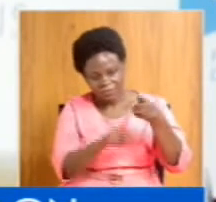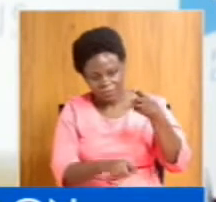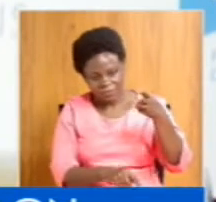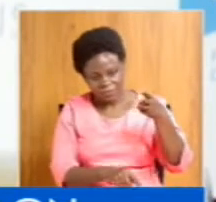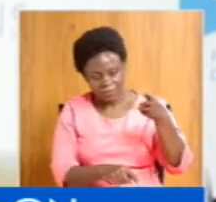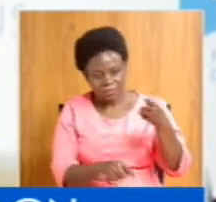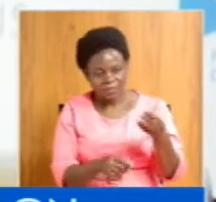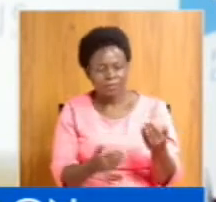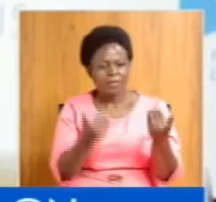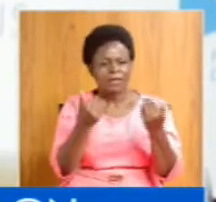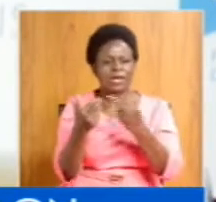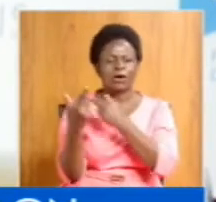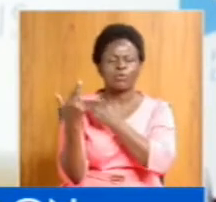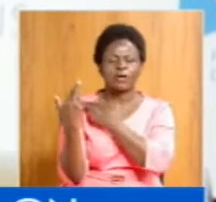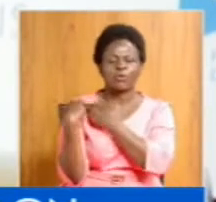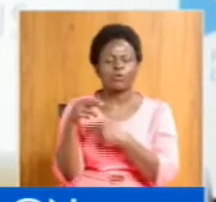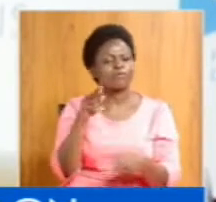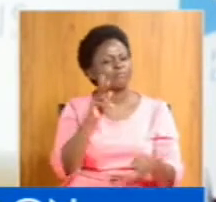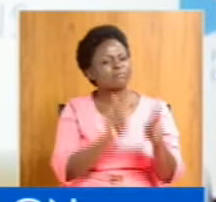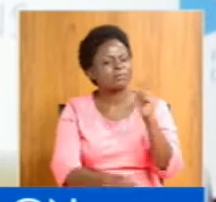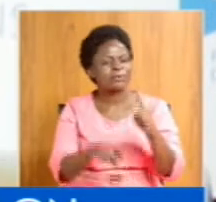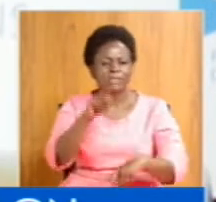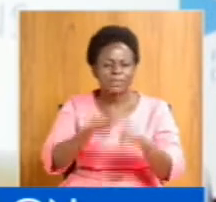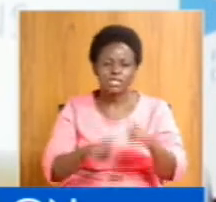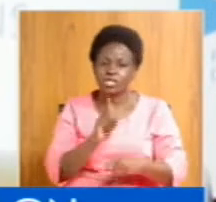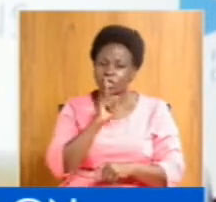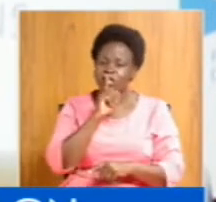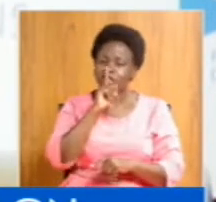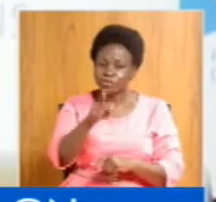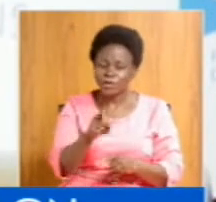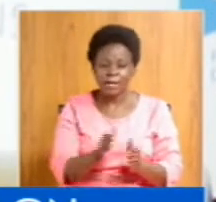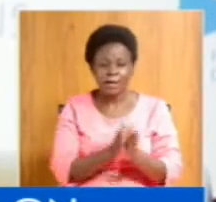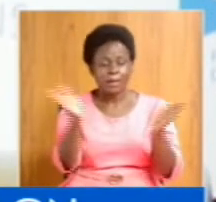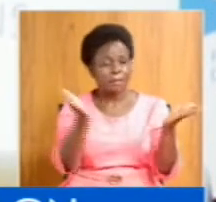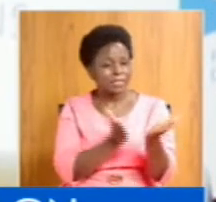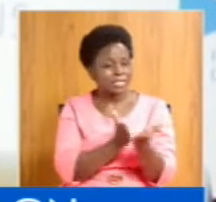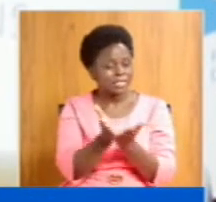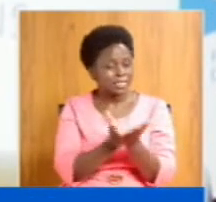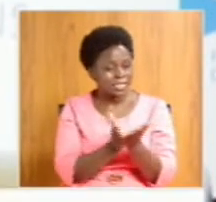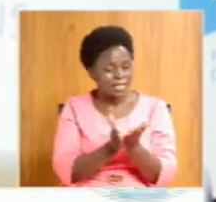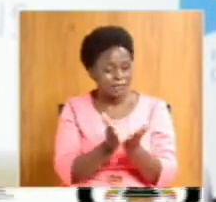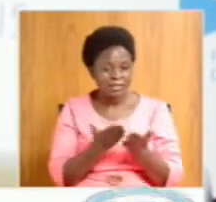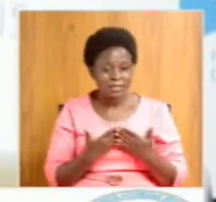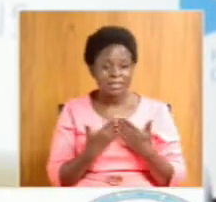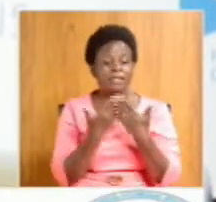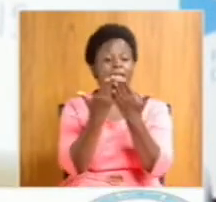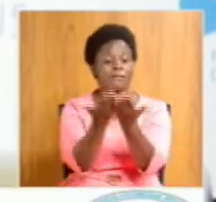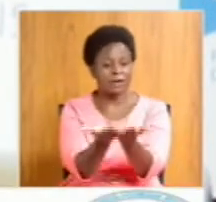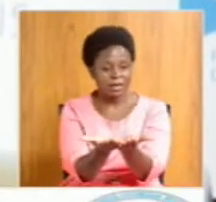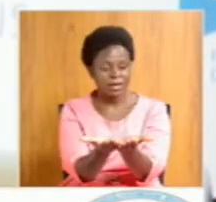Now, the law of citizens' participation in ensuring public service delivery